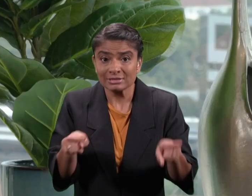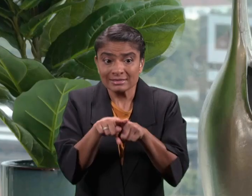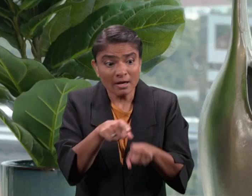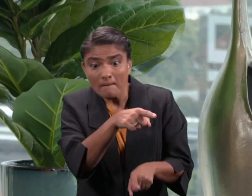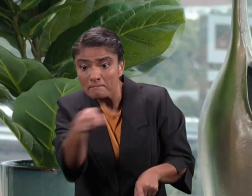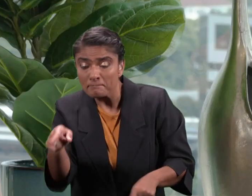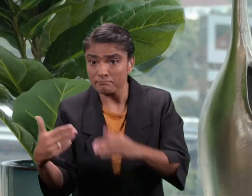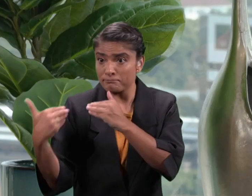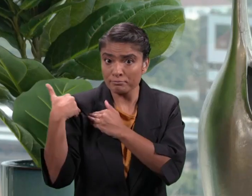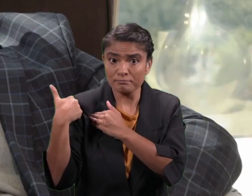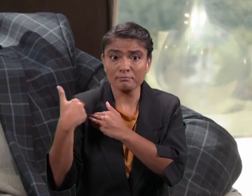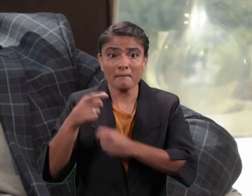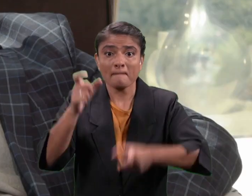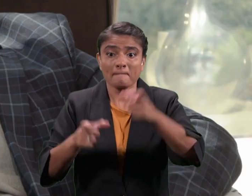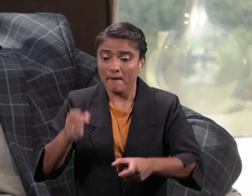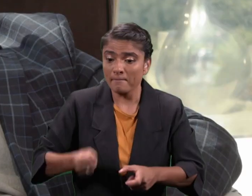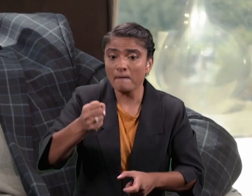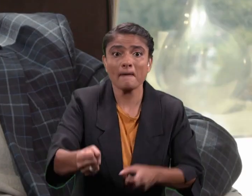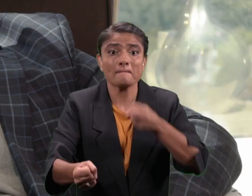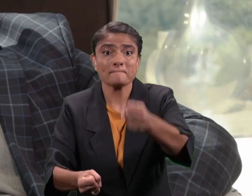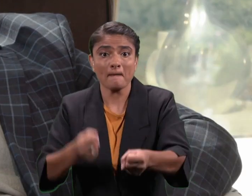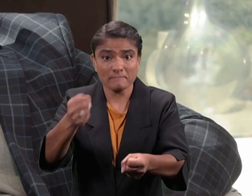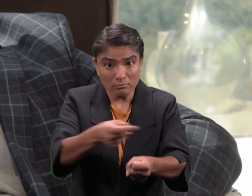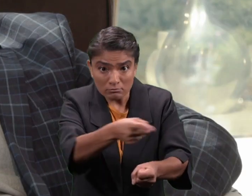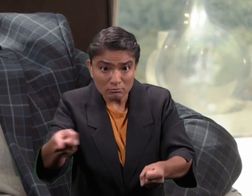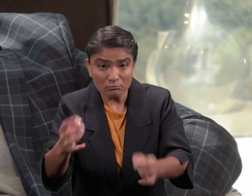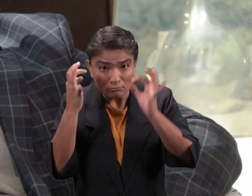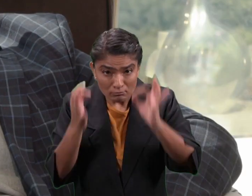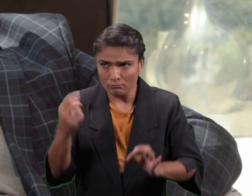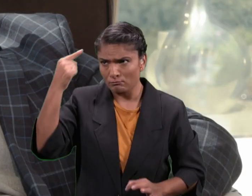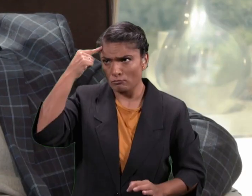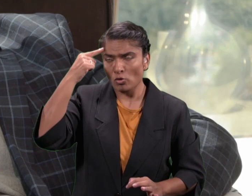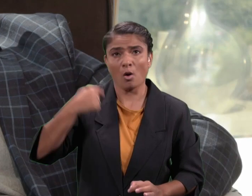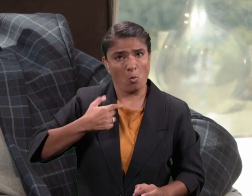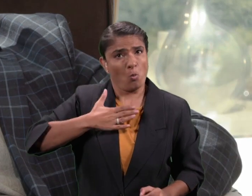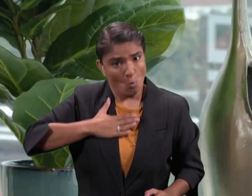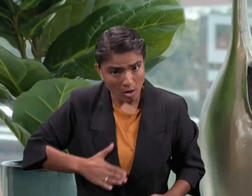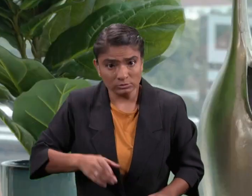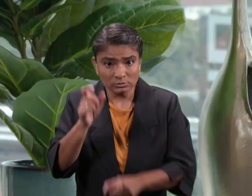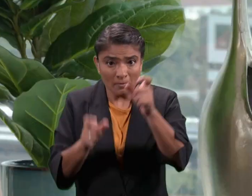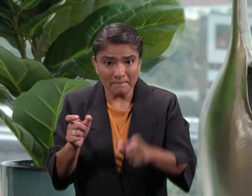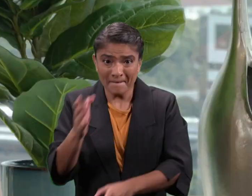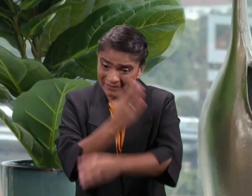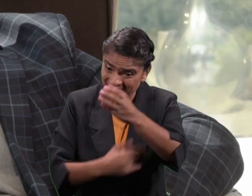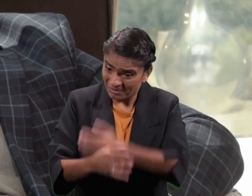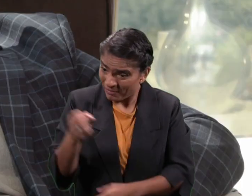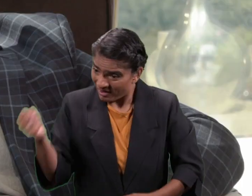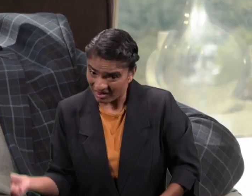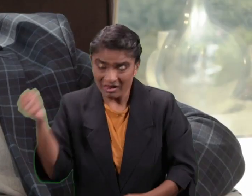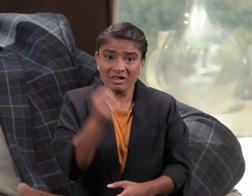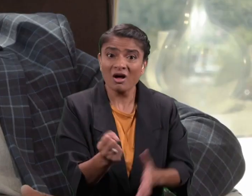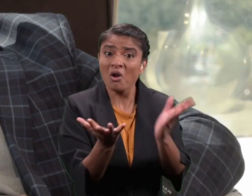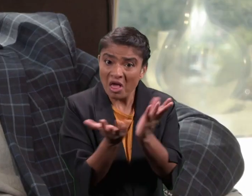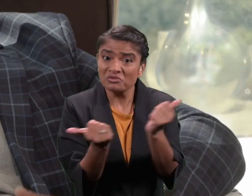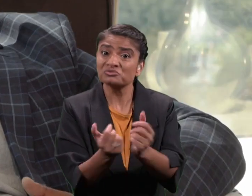learnership. Sure. But also there are other role players that the employers, their intentions of enrolling